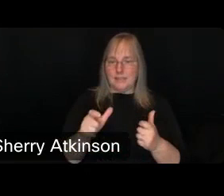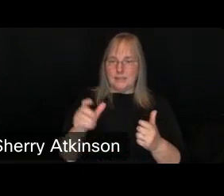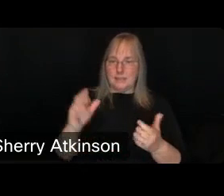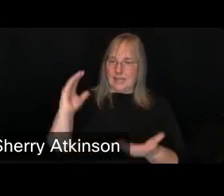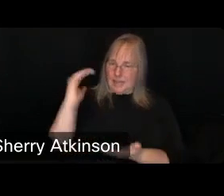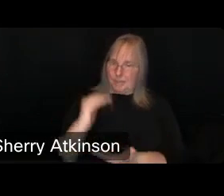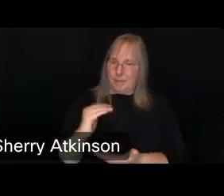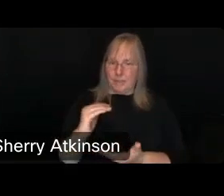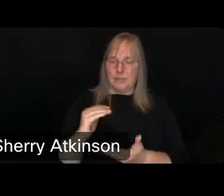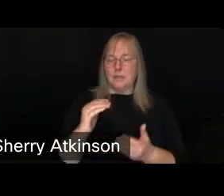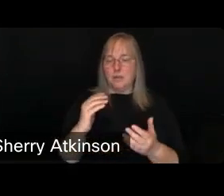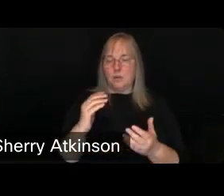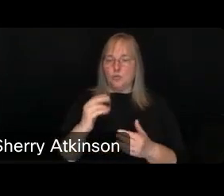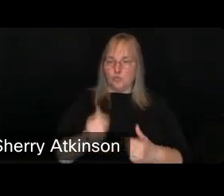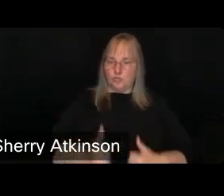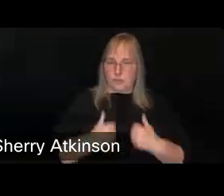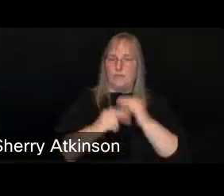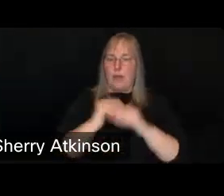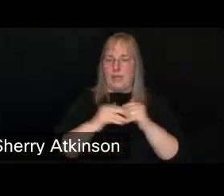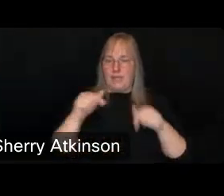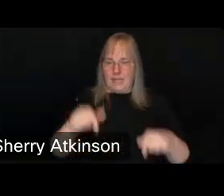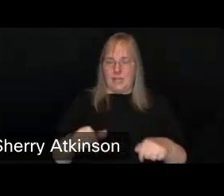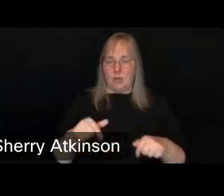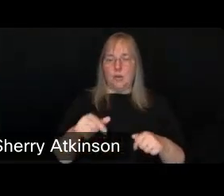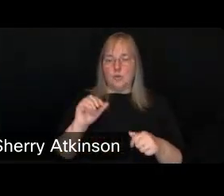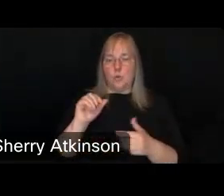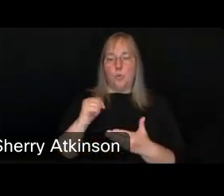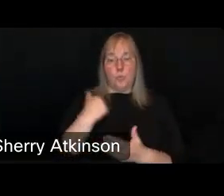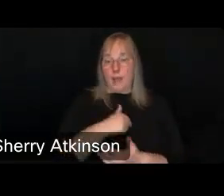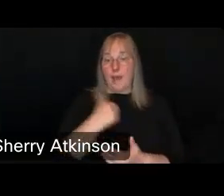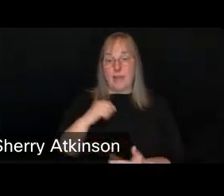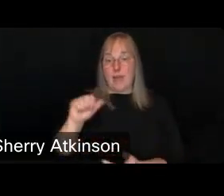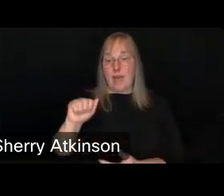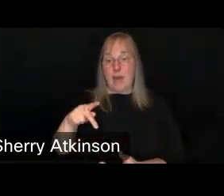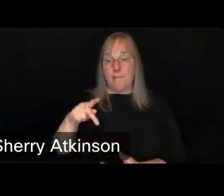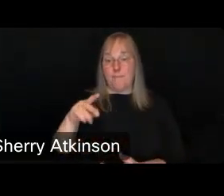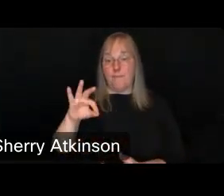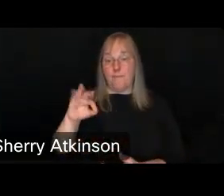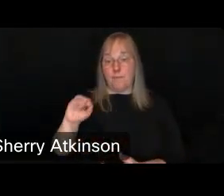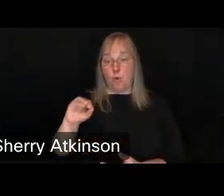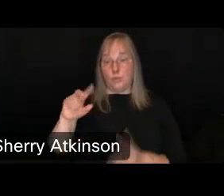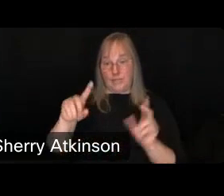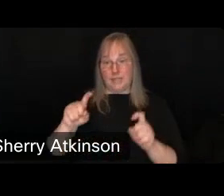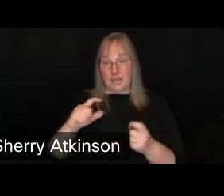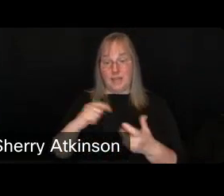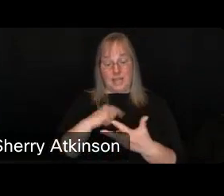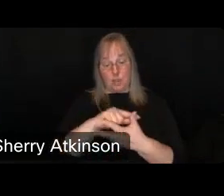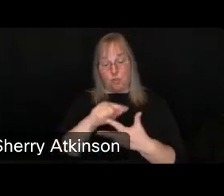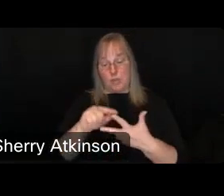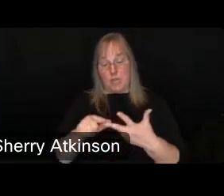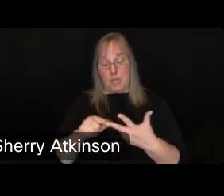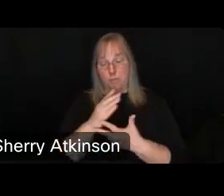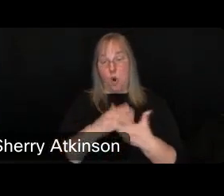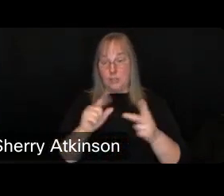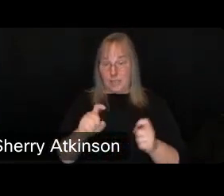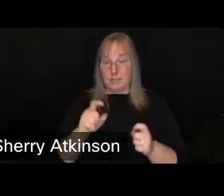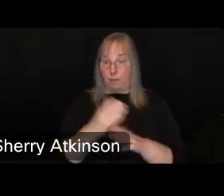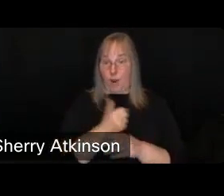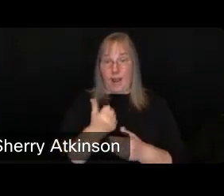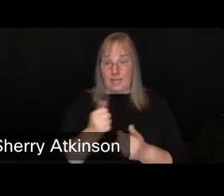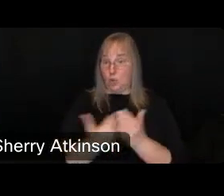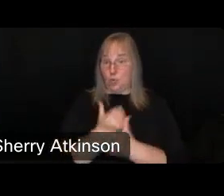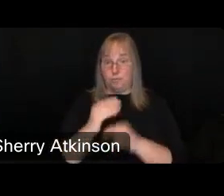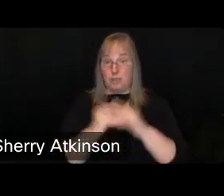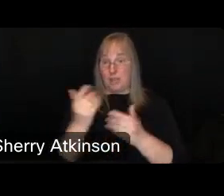county. So we have that APFO test. And it's basically a 3-part test before any new development can occur. We have to make sure we have